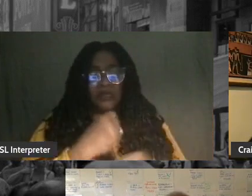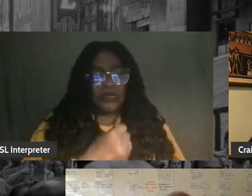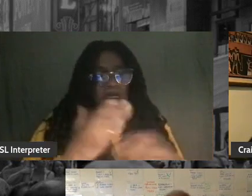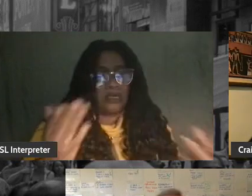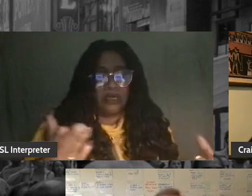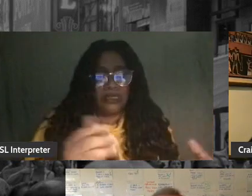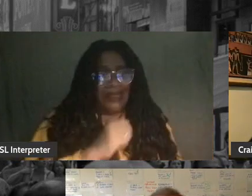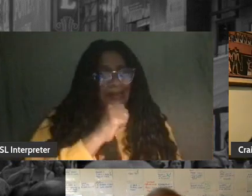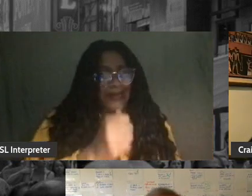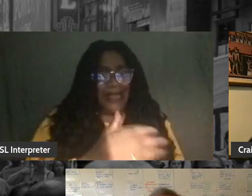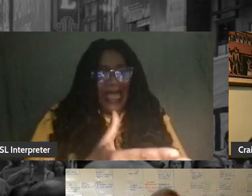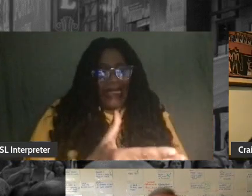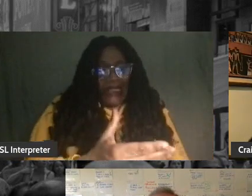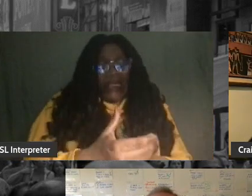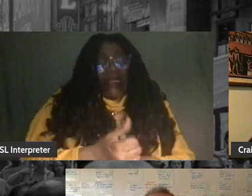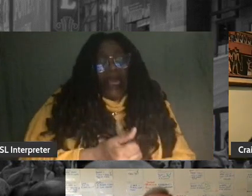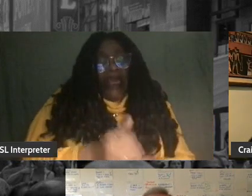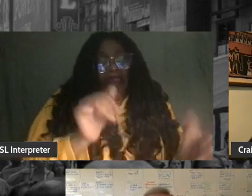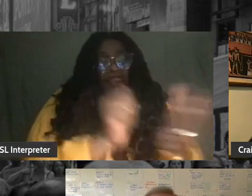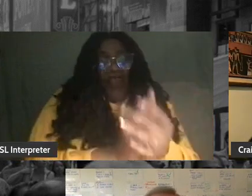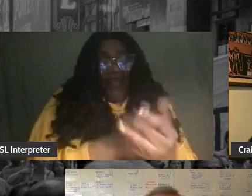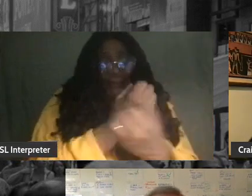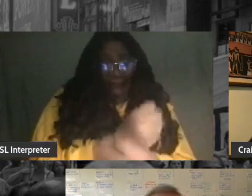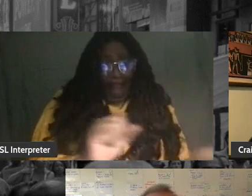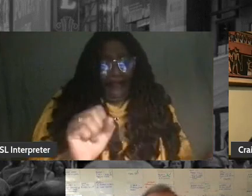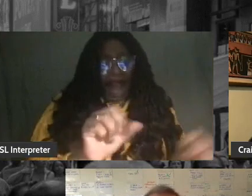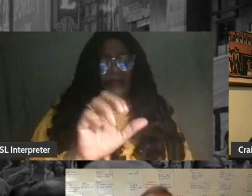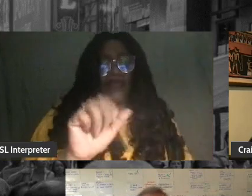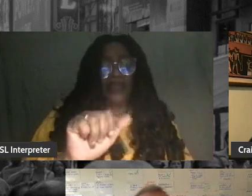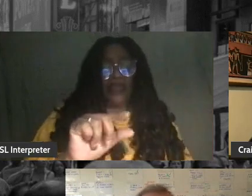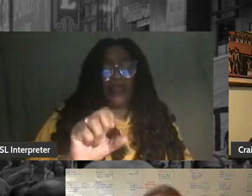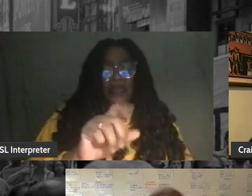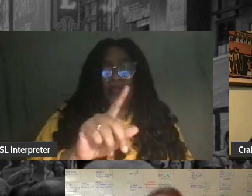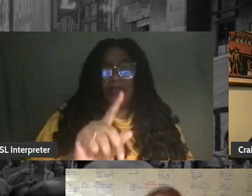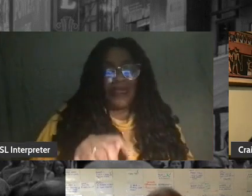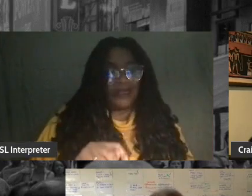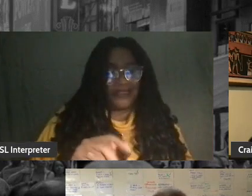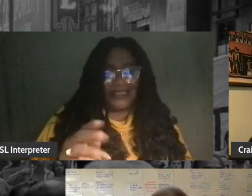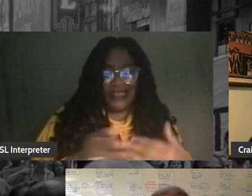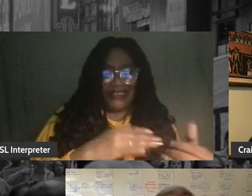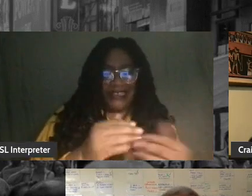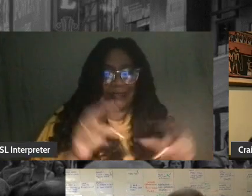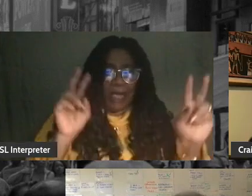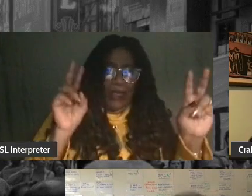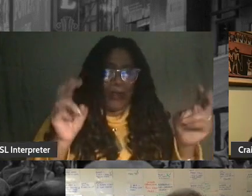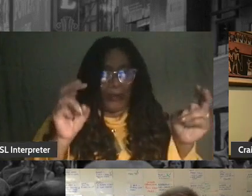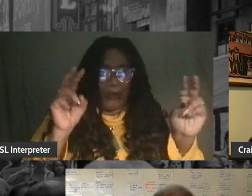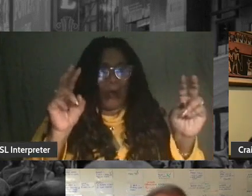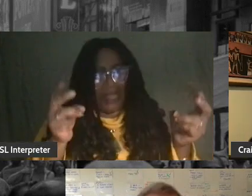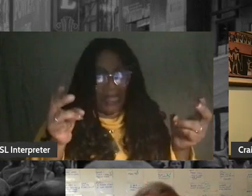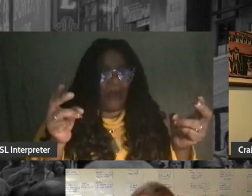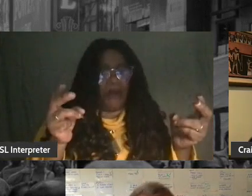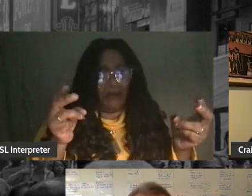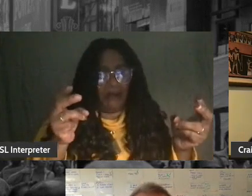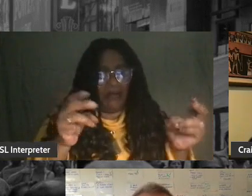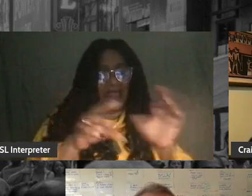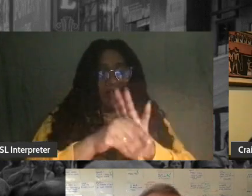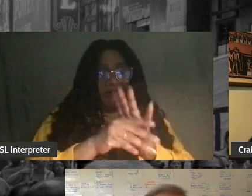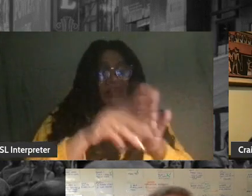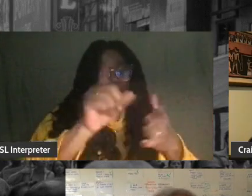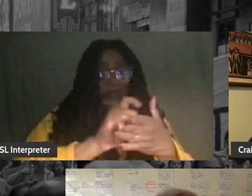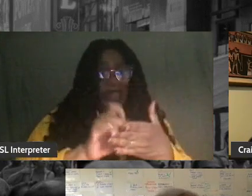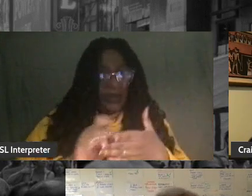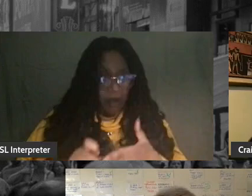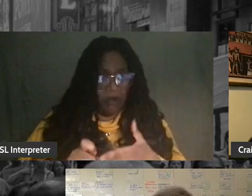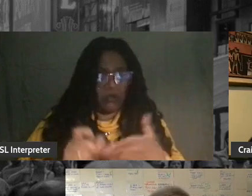I couldn't get in the door of any situation or any place, despite my cool little indie film that I wrote, didn't